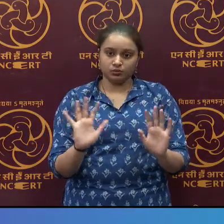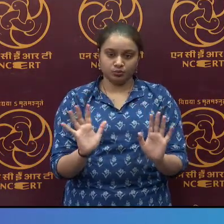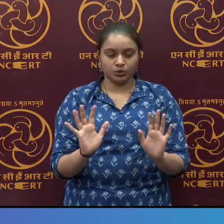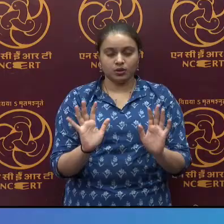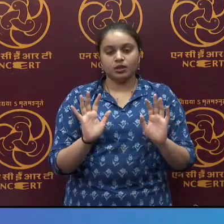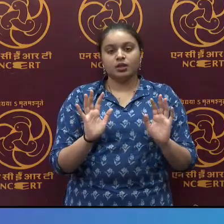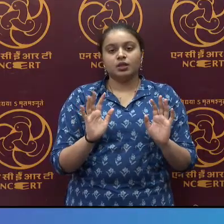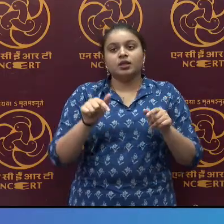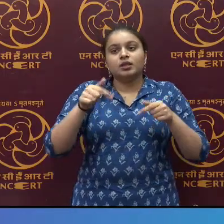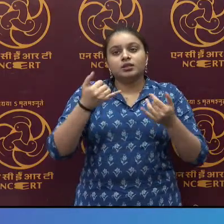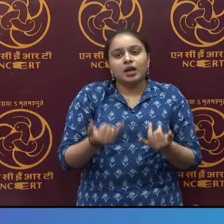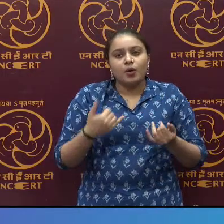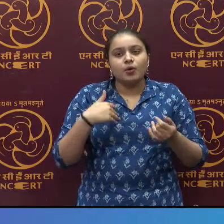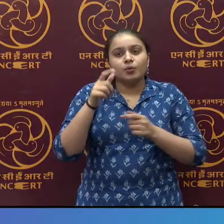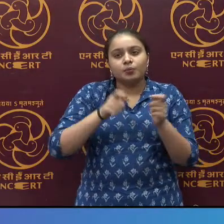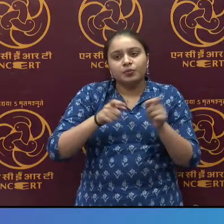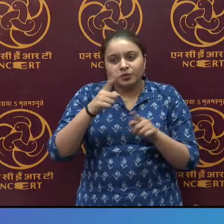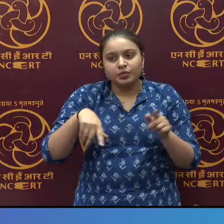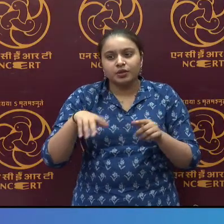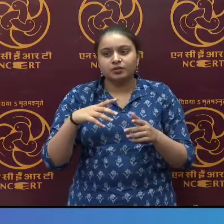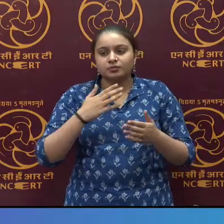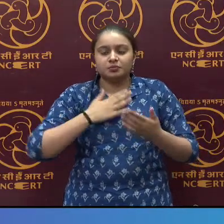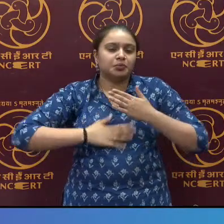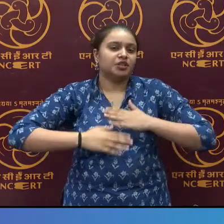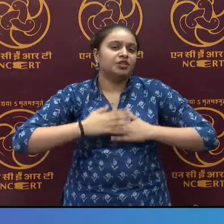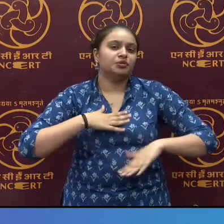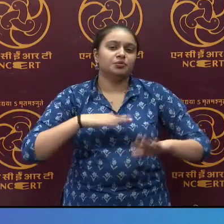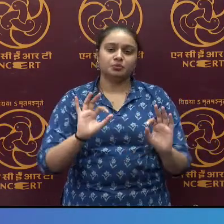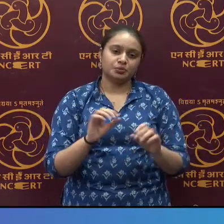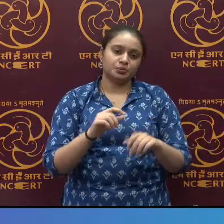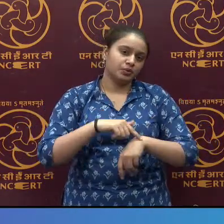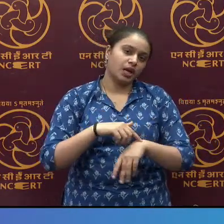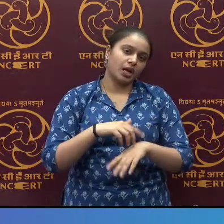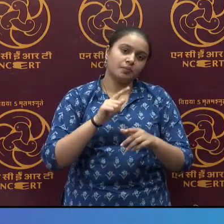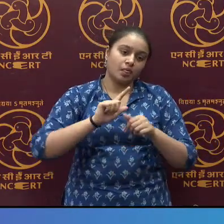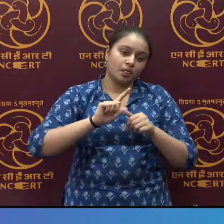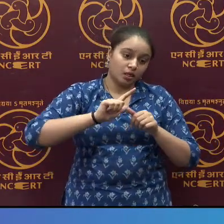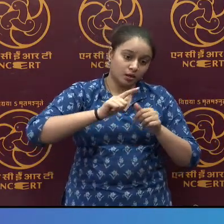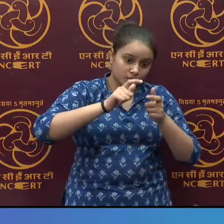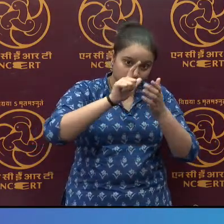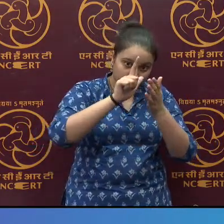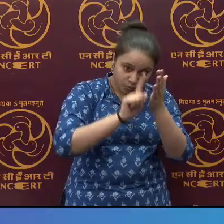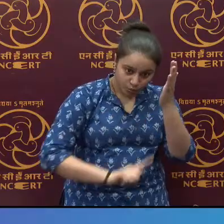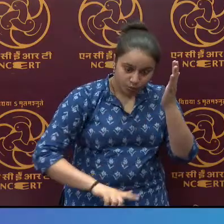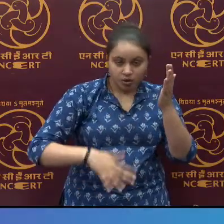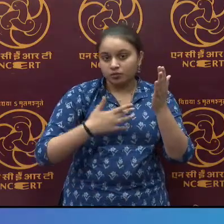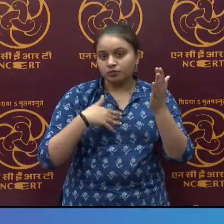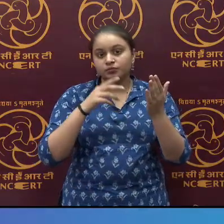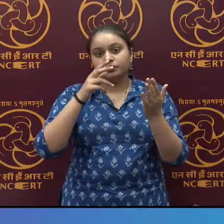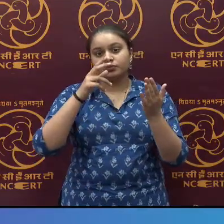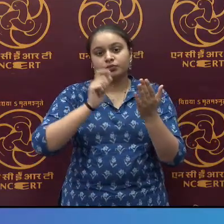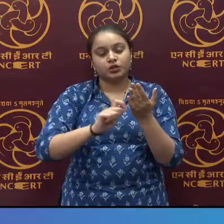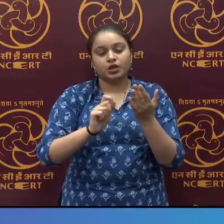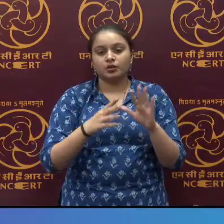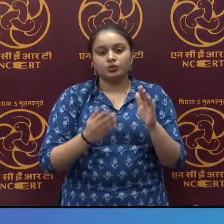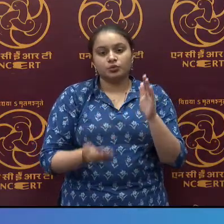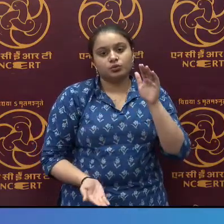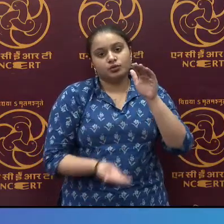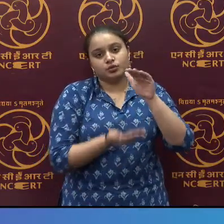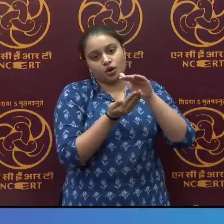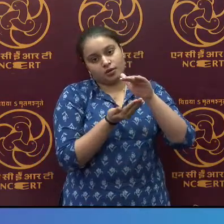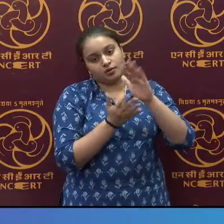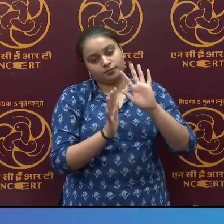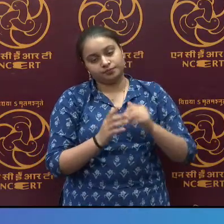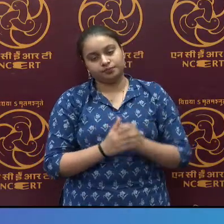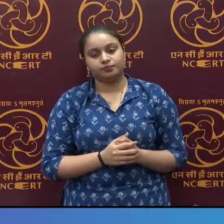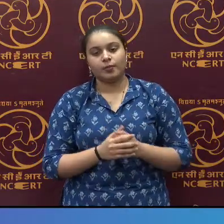Because nowadays people neither do they have patience or time to read long articles. So the size of articles have automatically gone down.